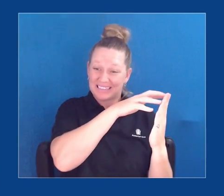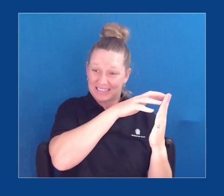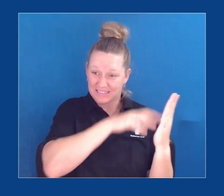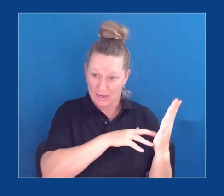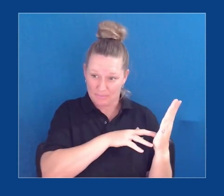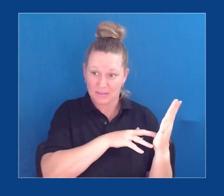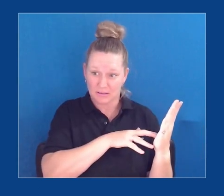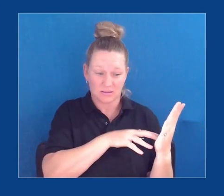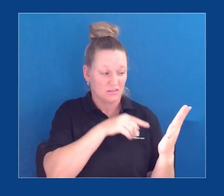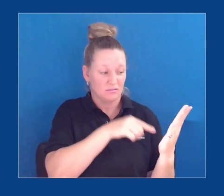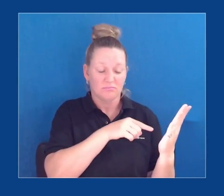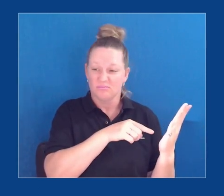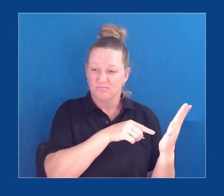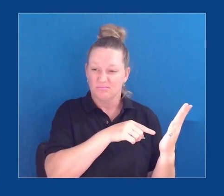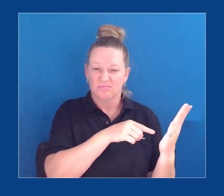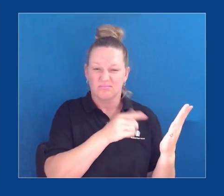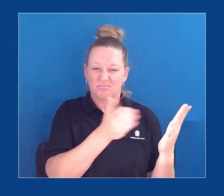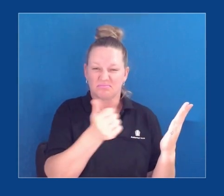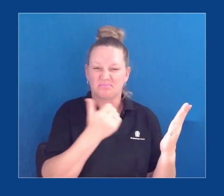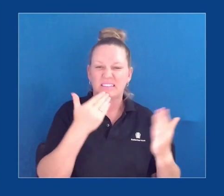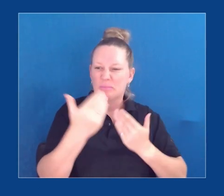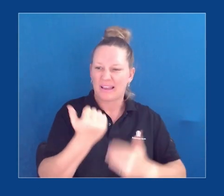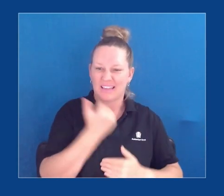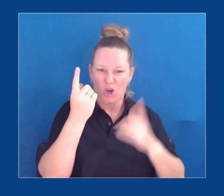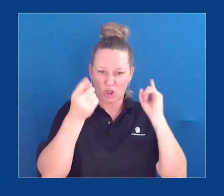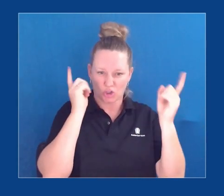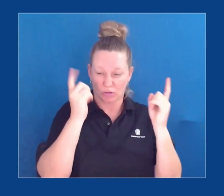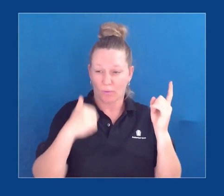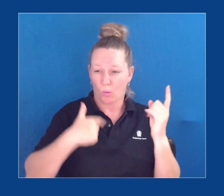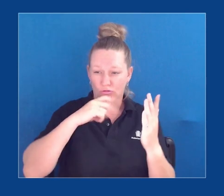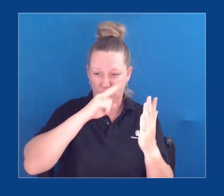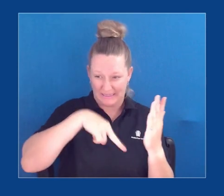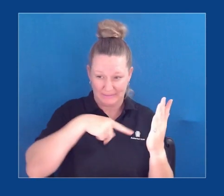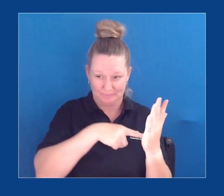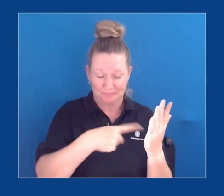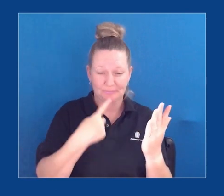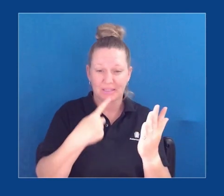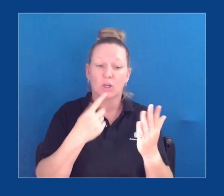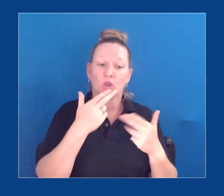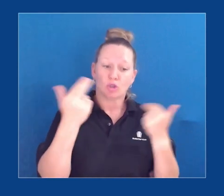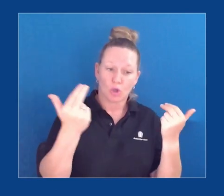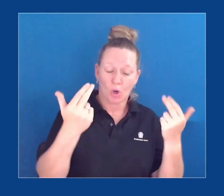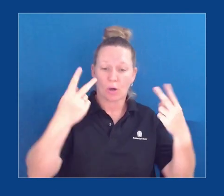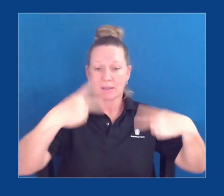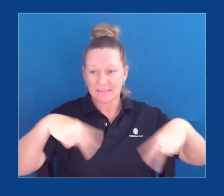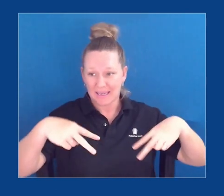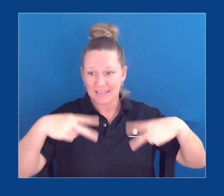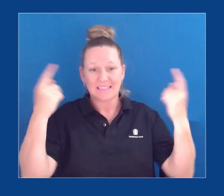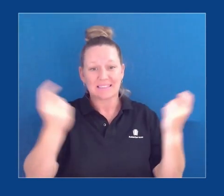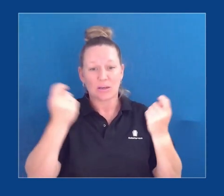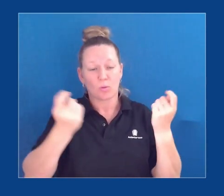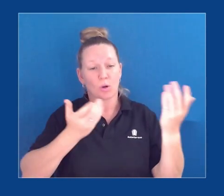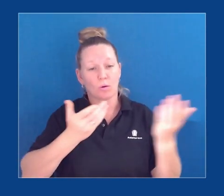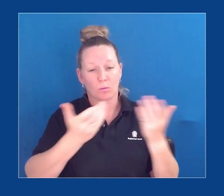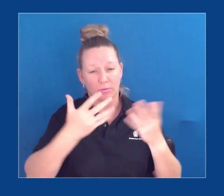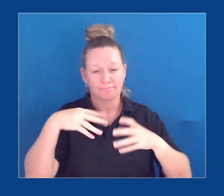very well. So I'll just read it. Songs, dances, and ceremonial performances form the core of Yolngu